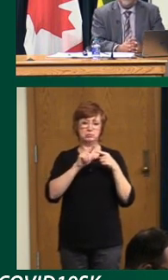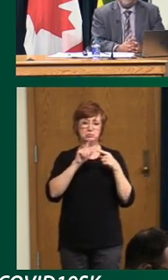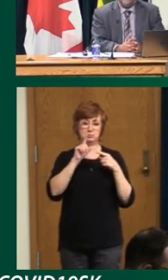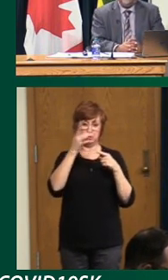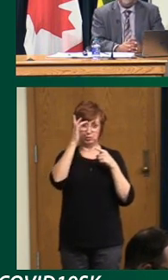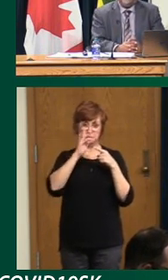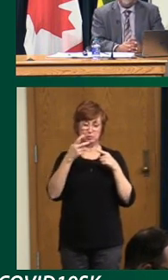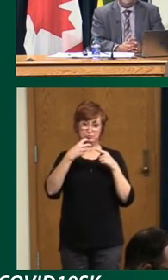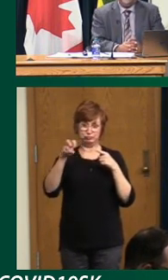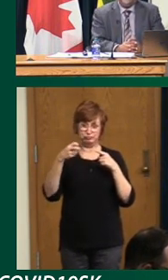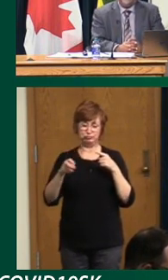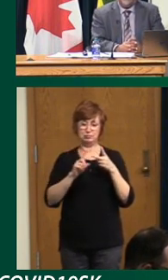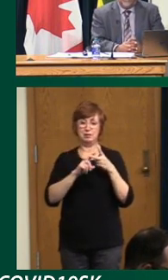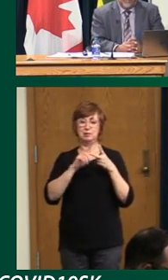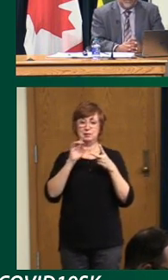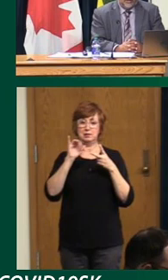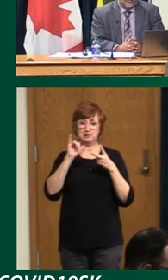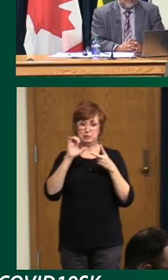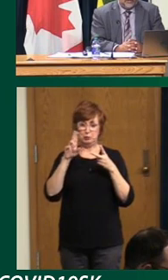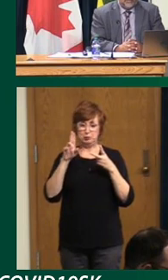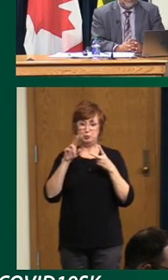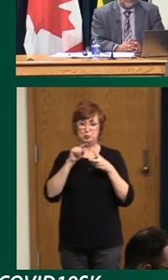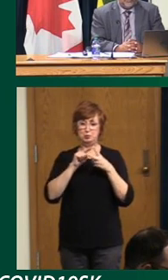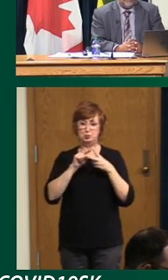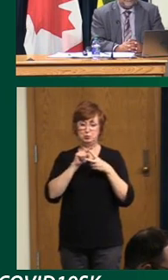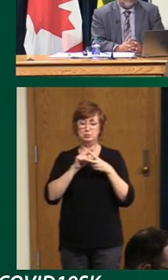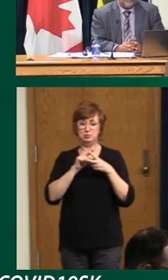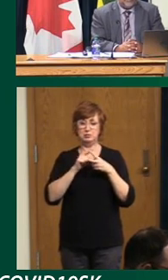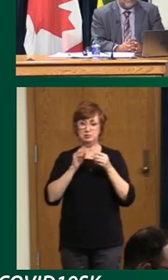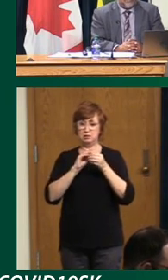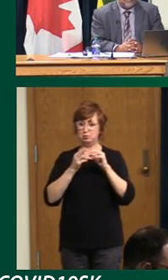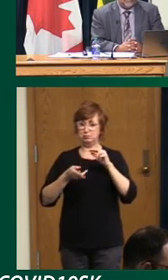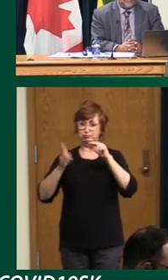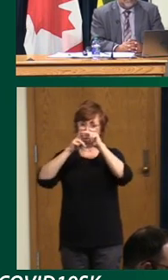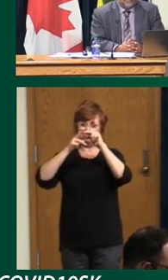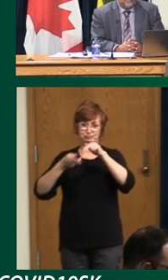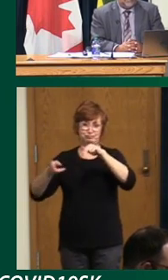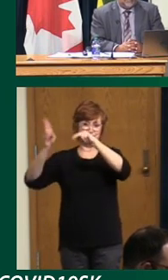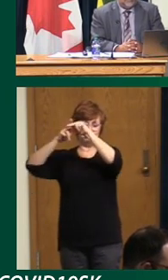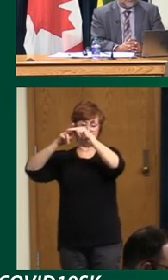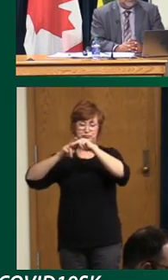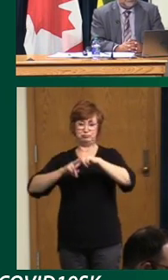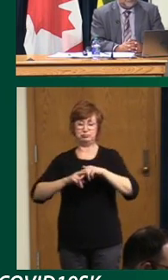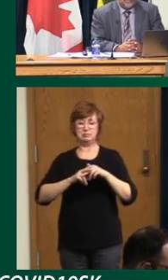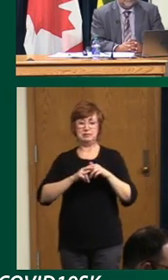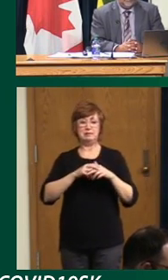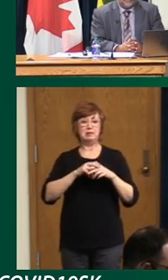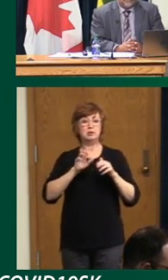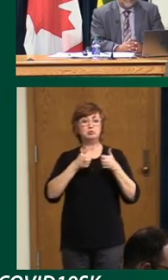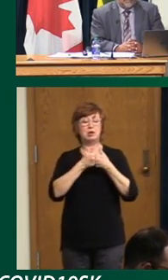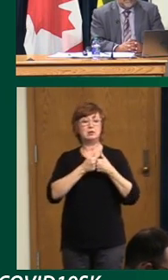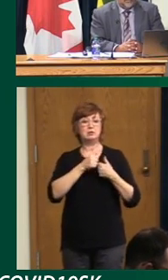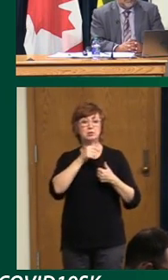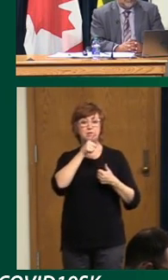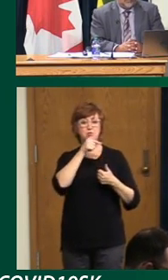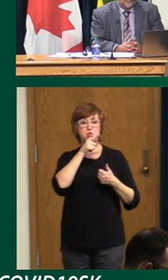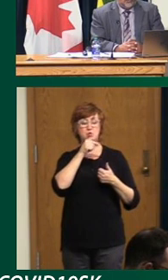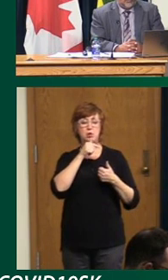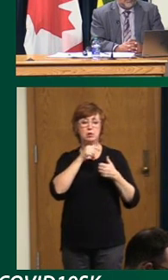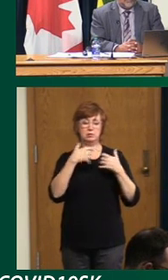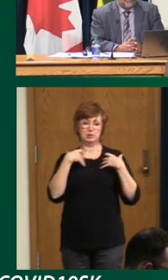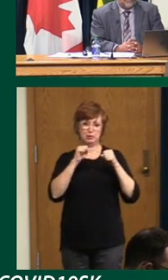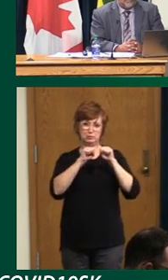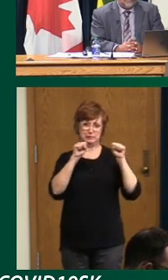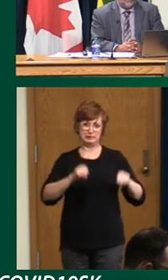lot of concern obviously in the health system in terms of being able to ramp up and sustain this. And this again shows the same thing in terms